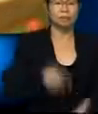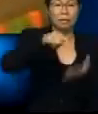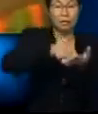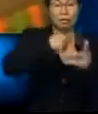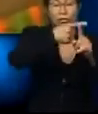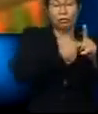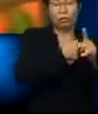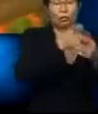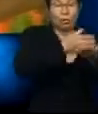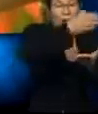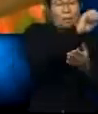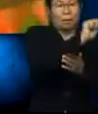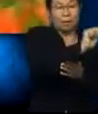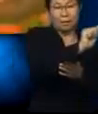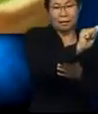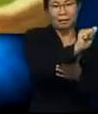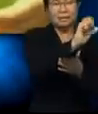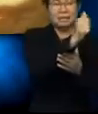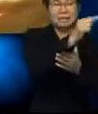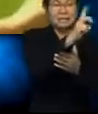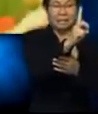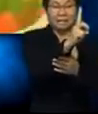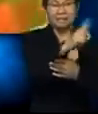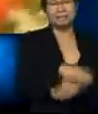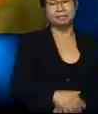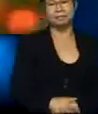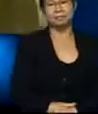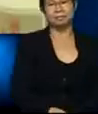This is from the cup A, sand.